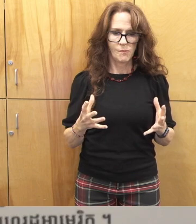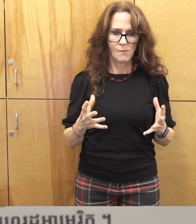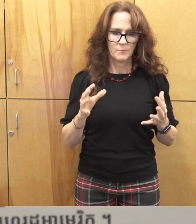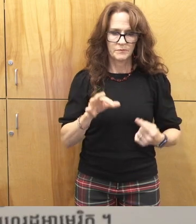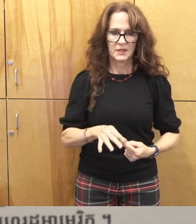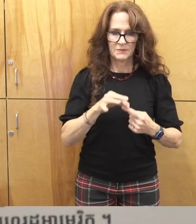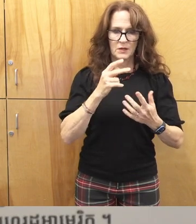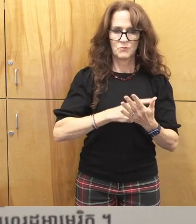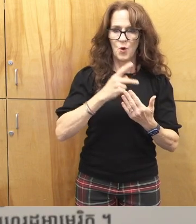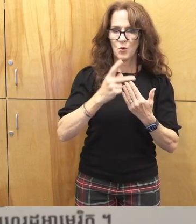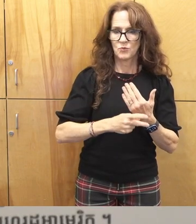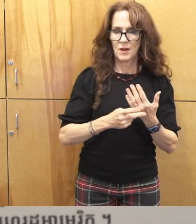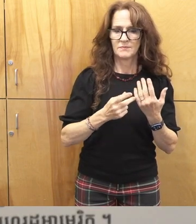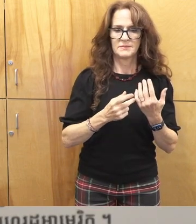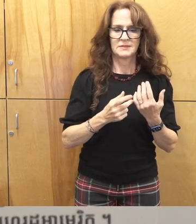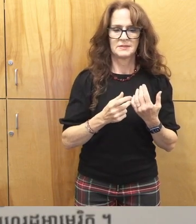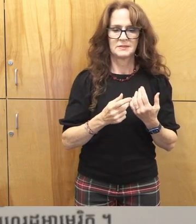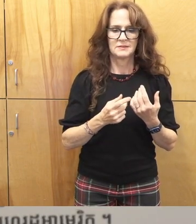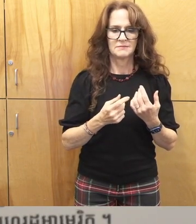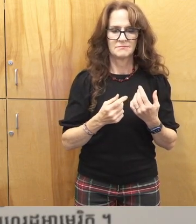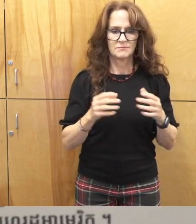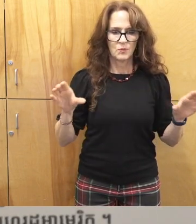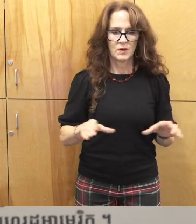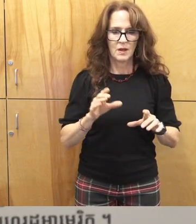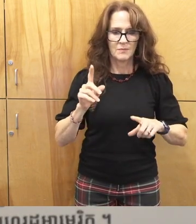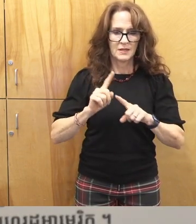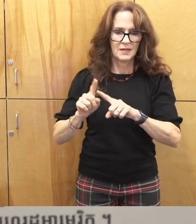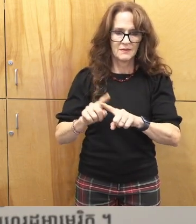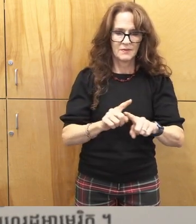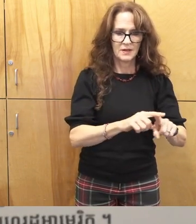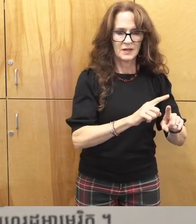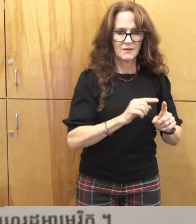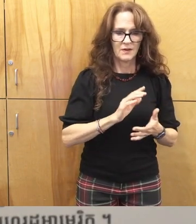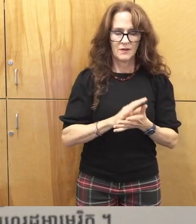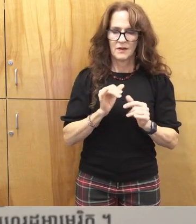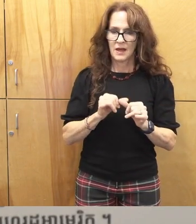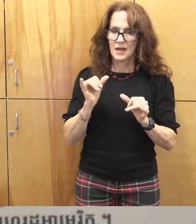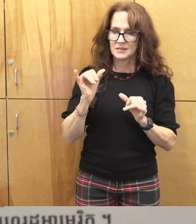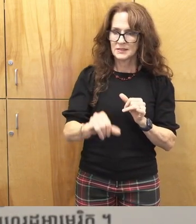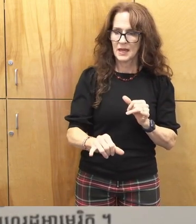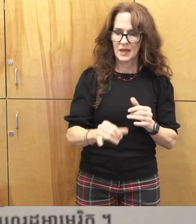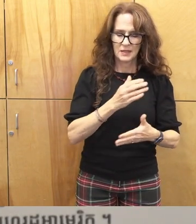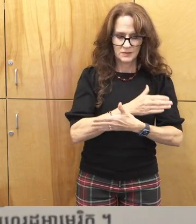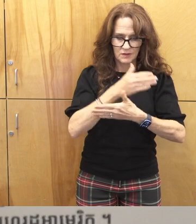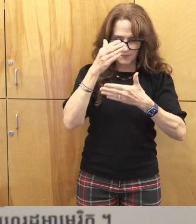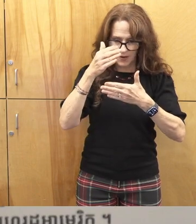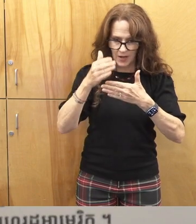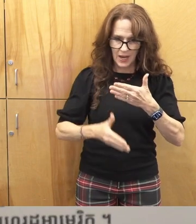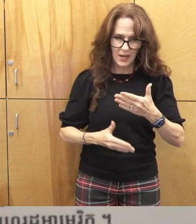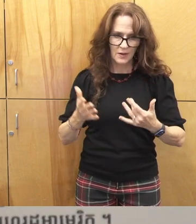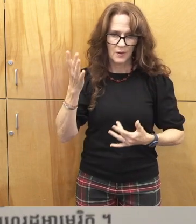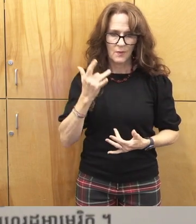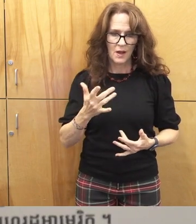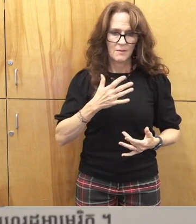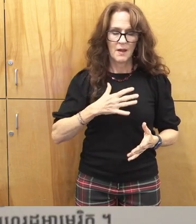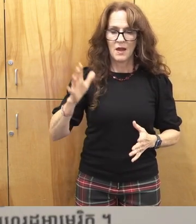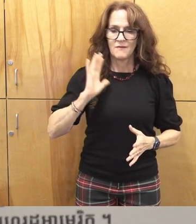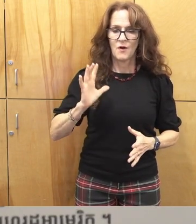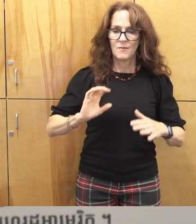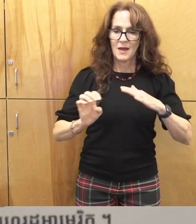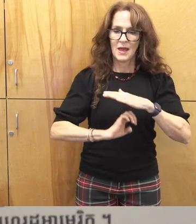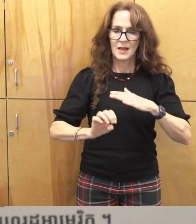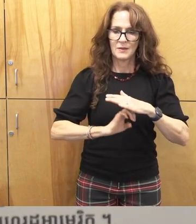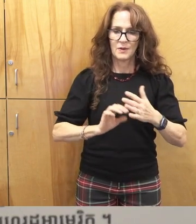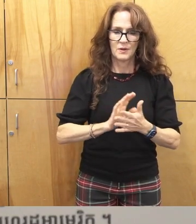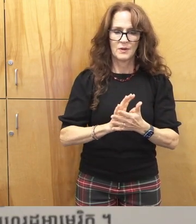special programs that were put on by different schools. In fact, I stayed until the very end because my former elementary